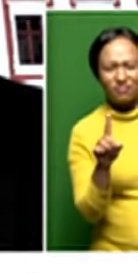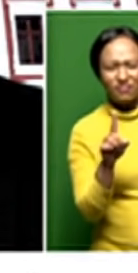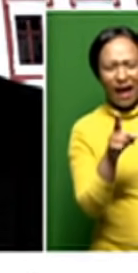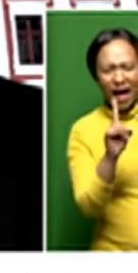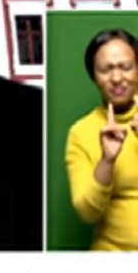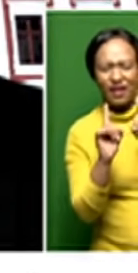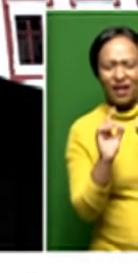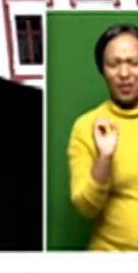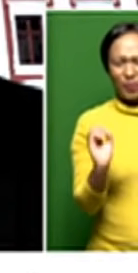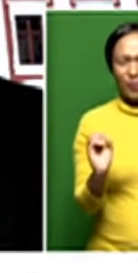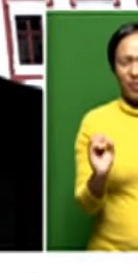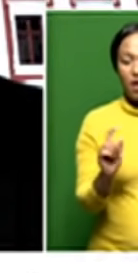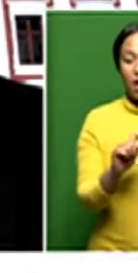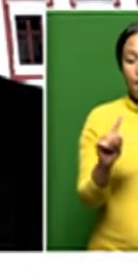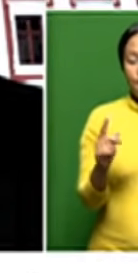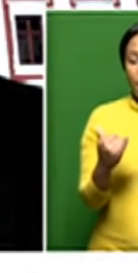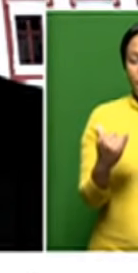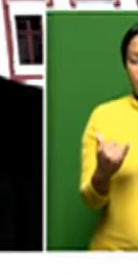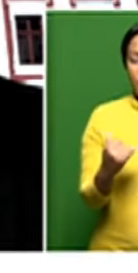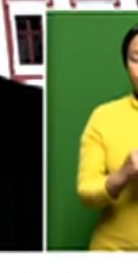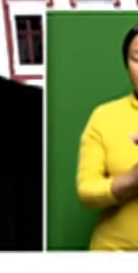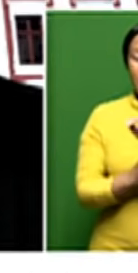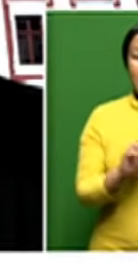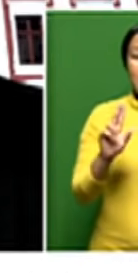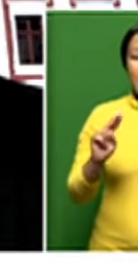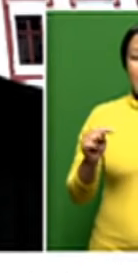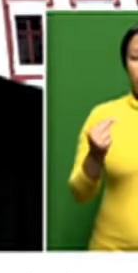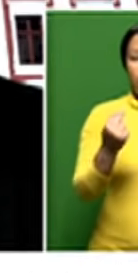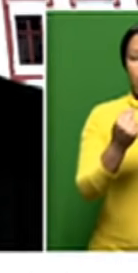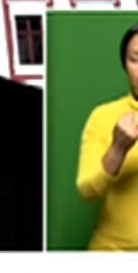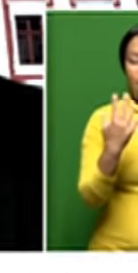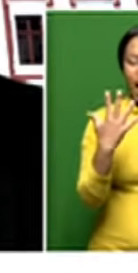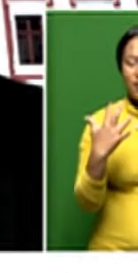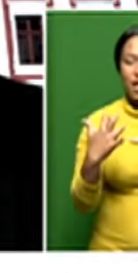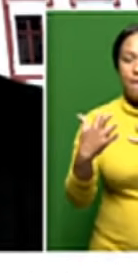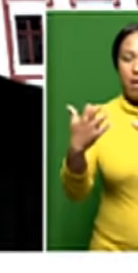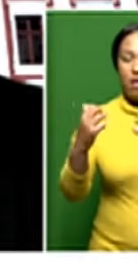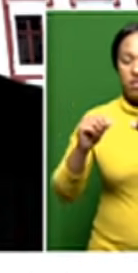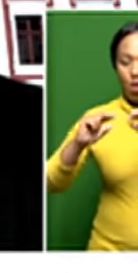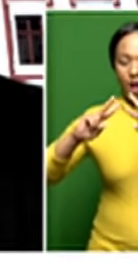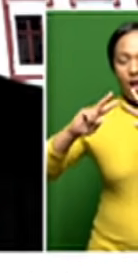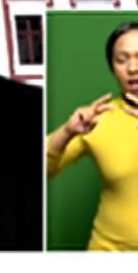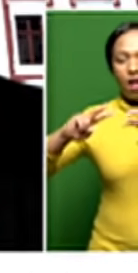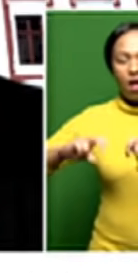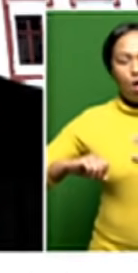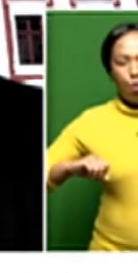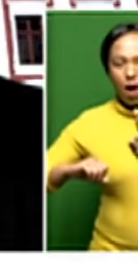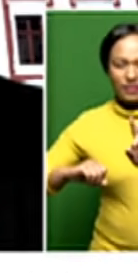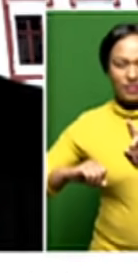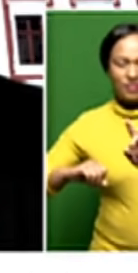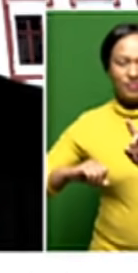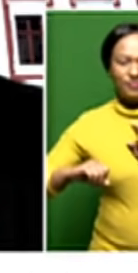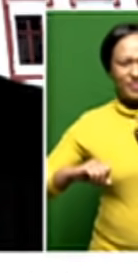So the question is, what exactly will the National Assembly be investigating or applying its mind to